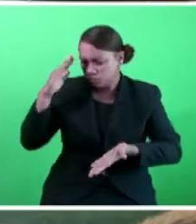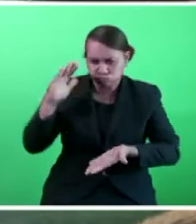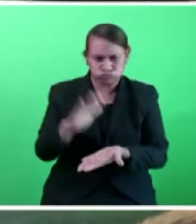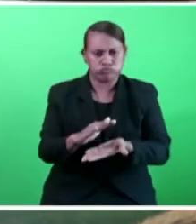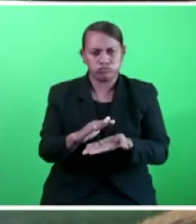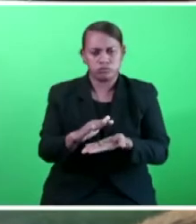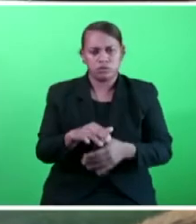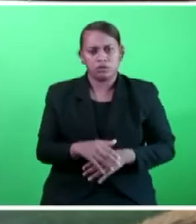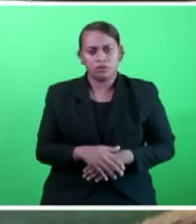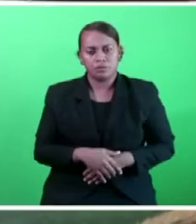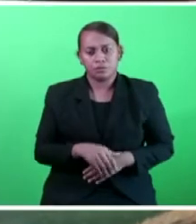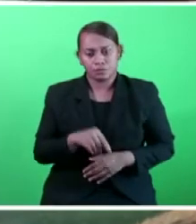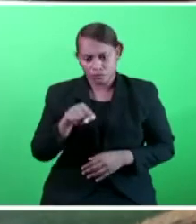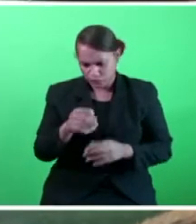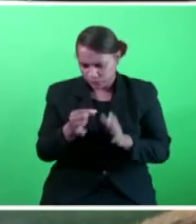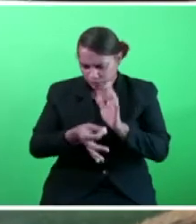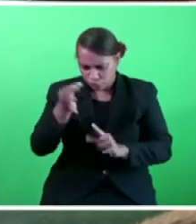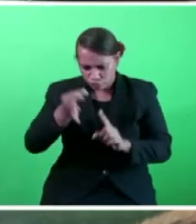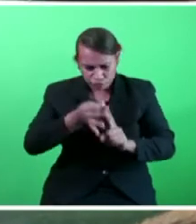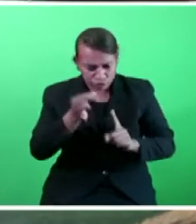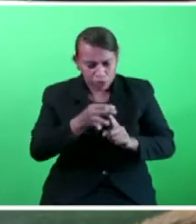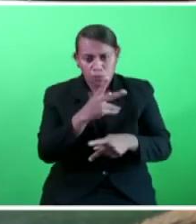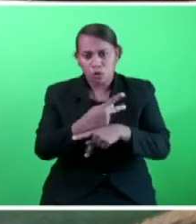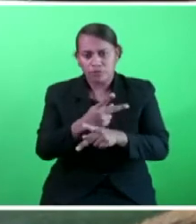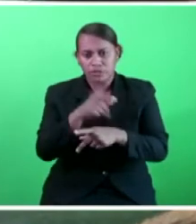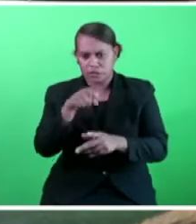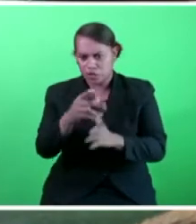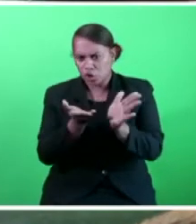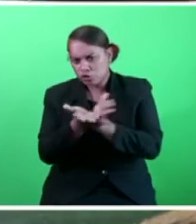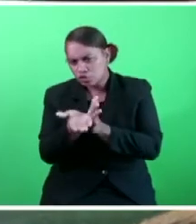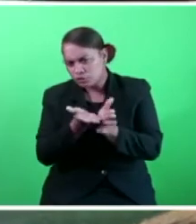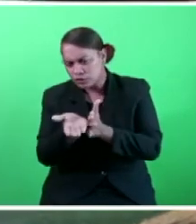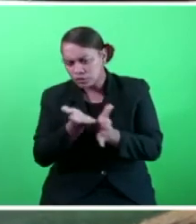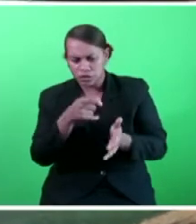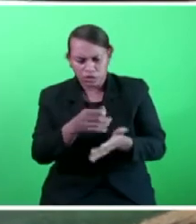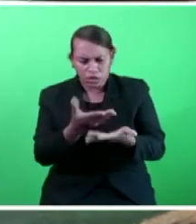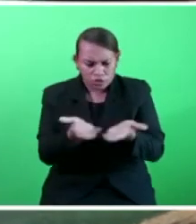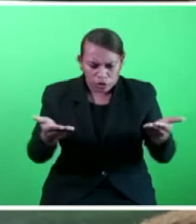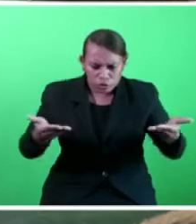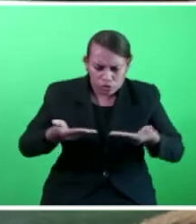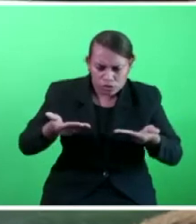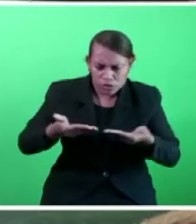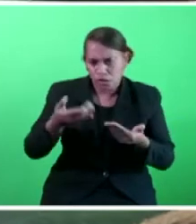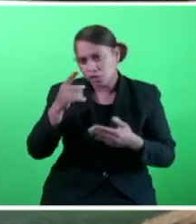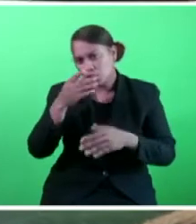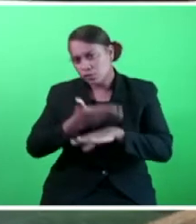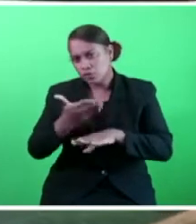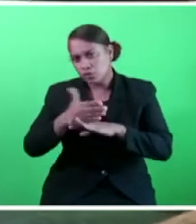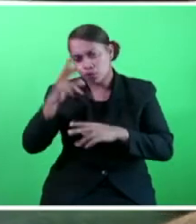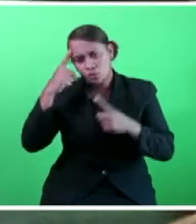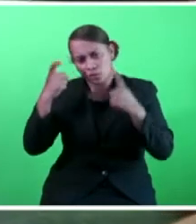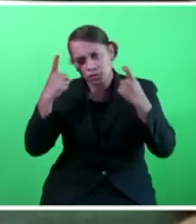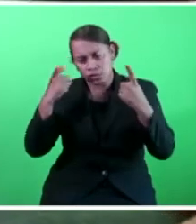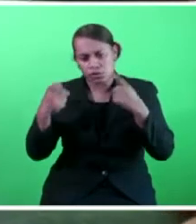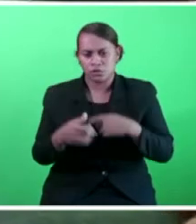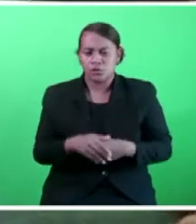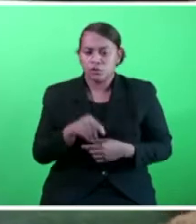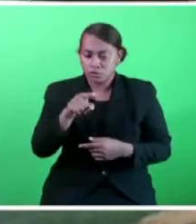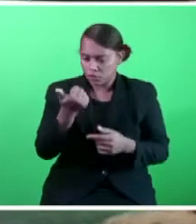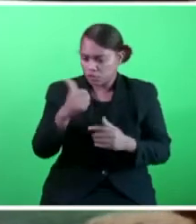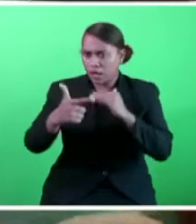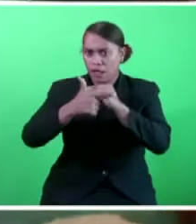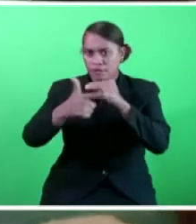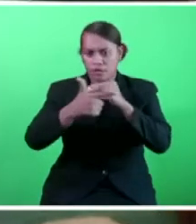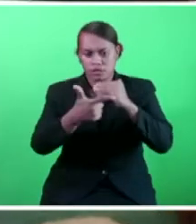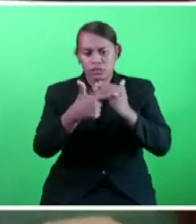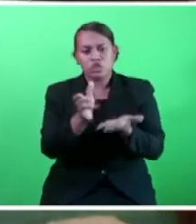productivity and service delivery, and the introduction of new ideas and perspectives at all levels of the civil service, increased diversity